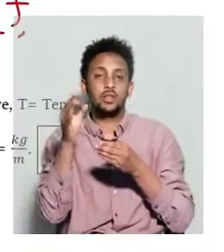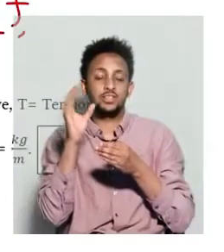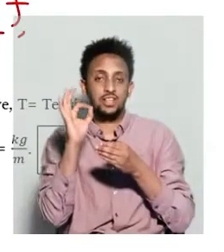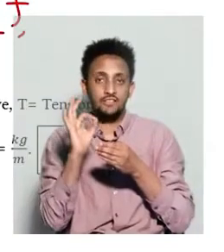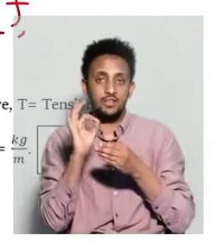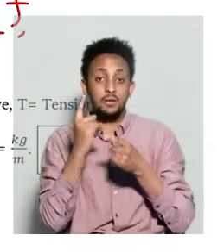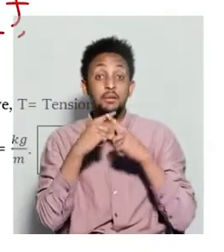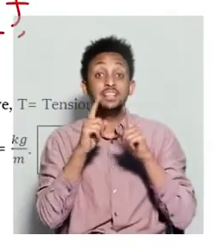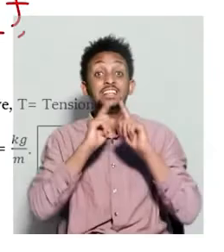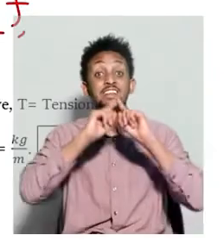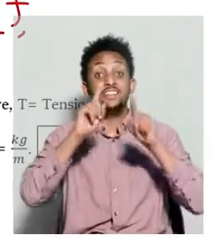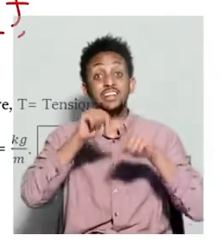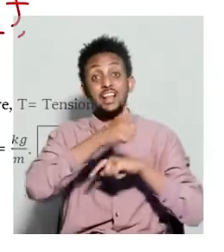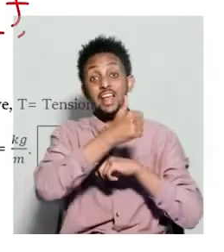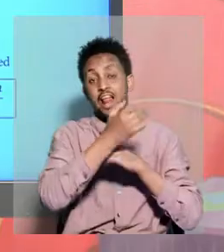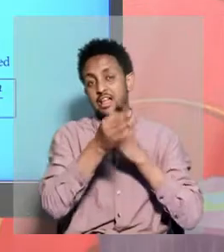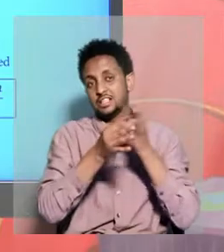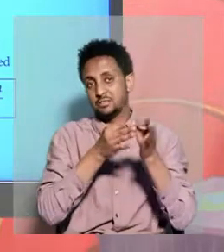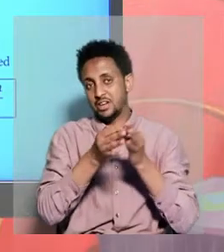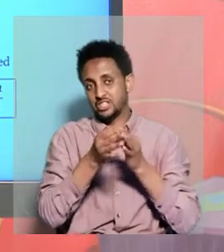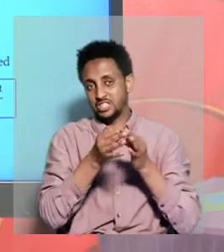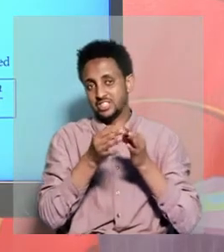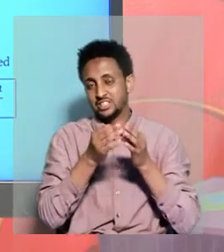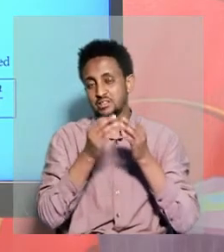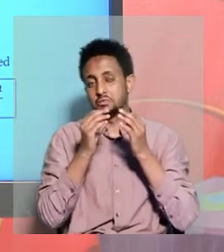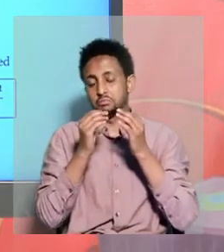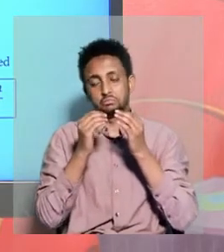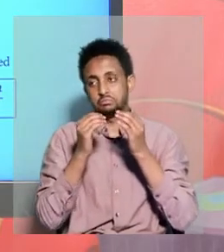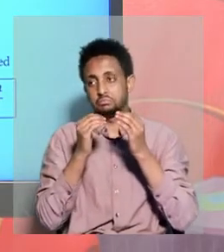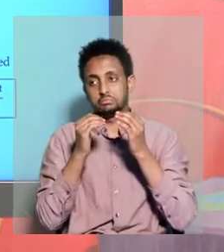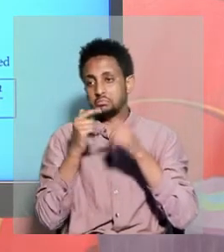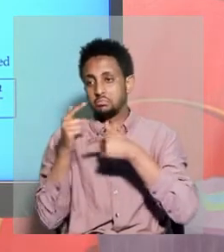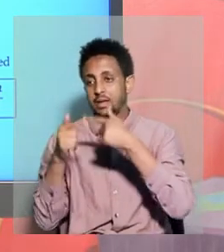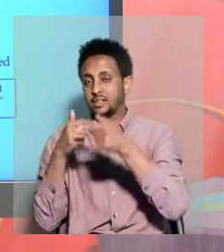f. But there are other expressions or methods